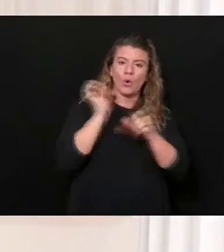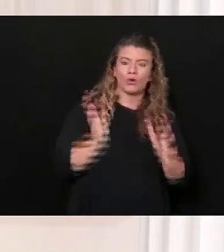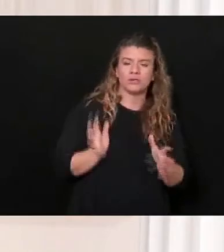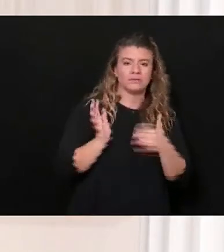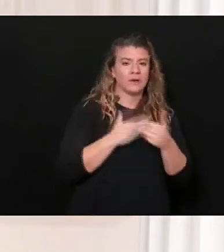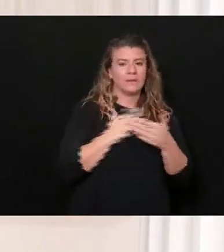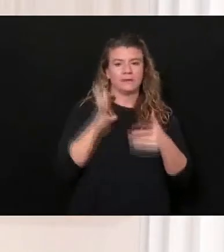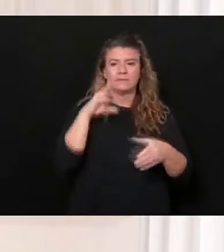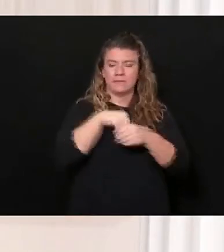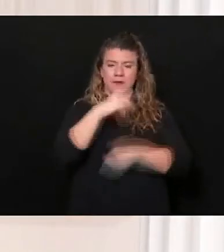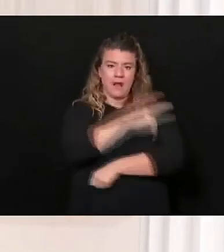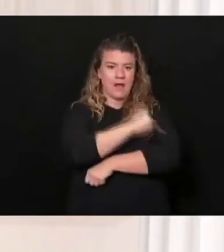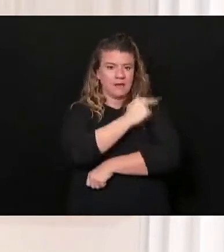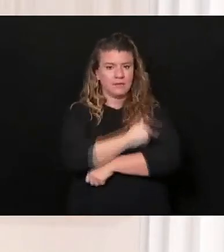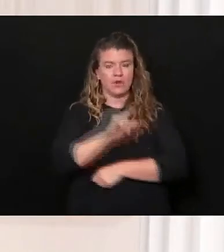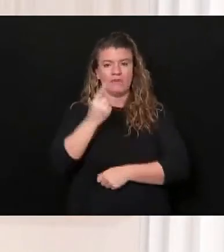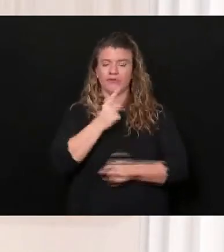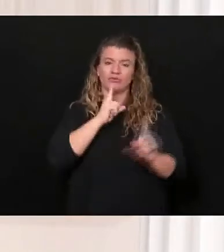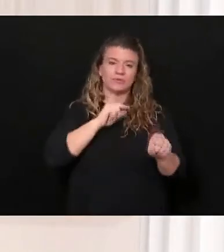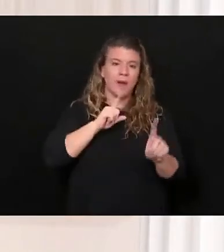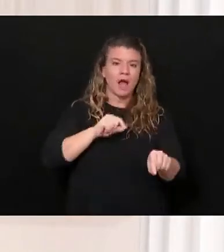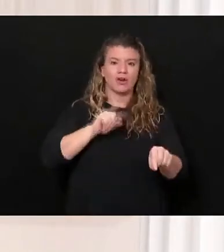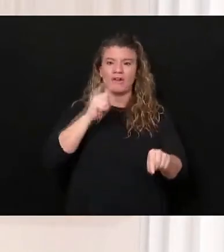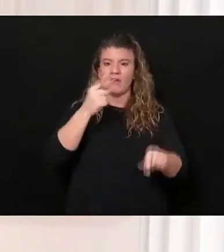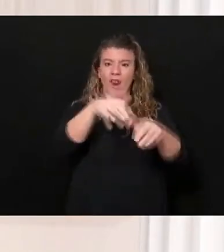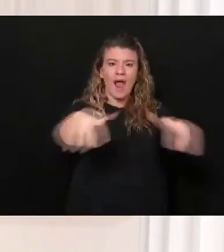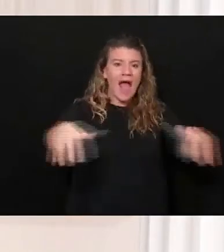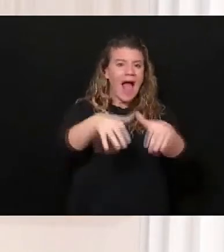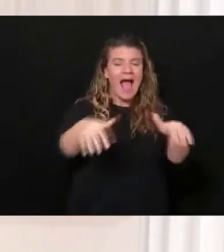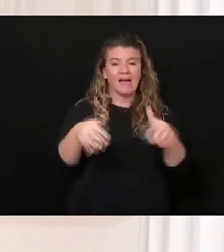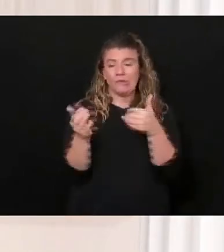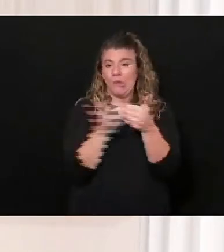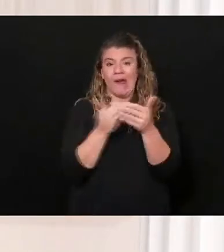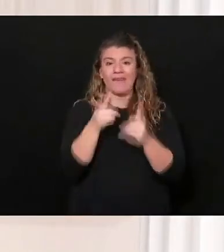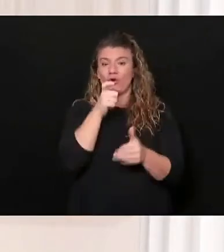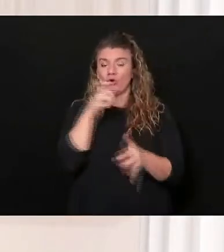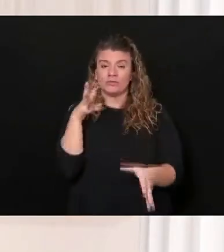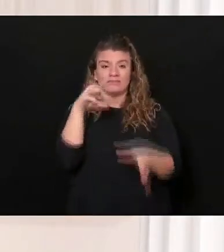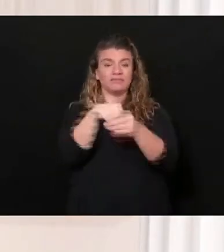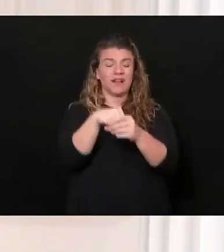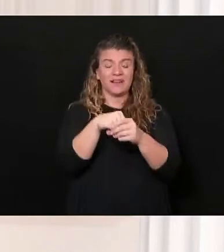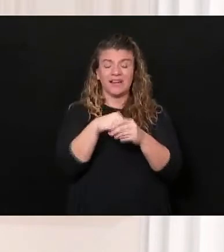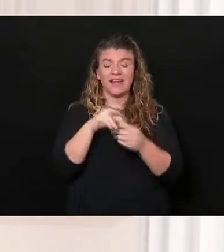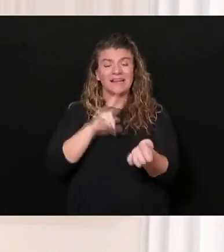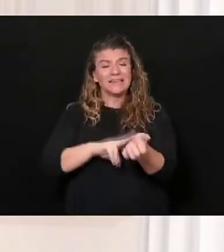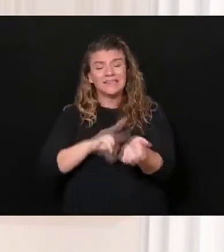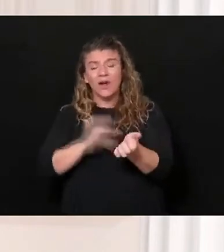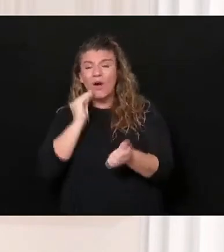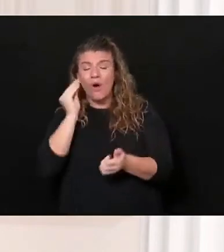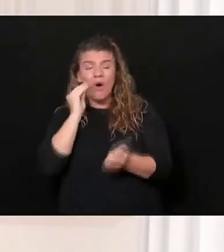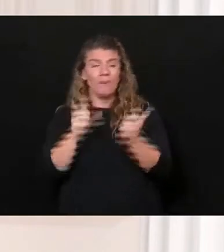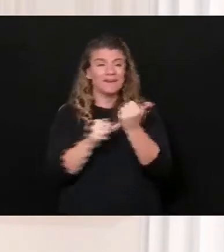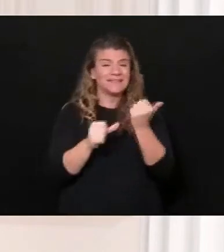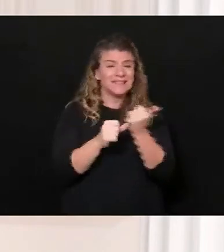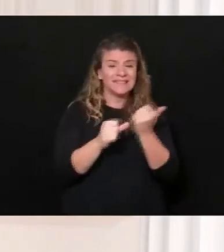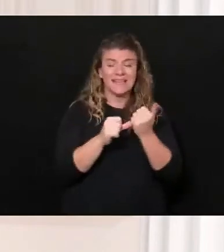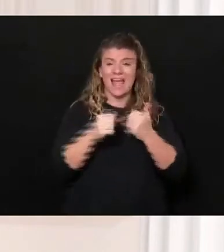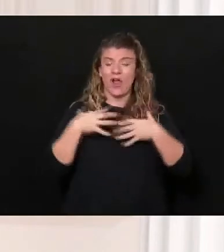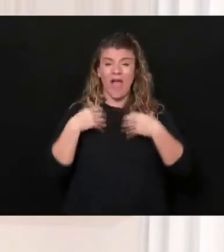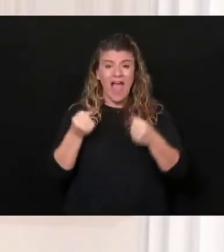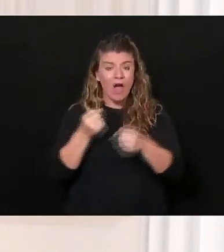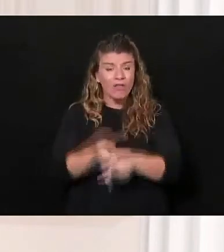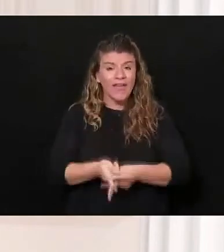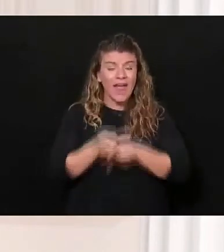hospital workers or first responders or other health workers in nursing homes, assisted care facilities, or